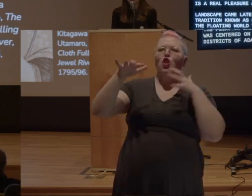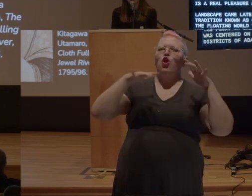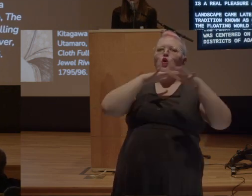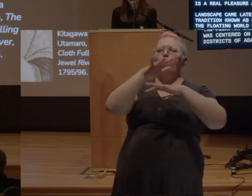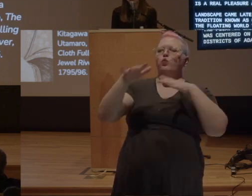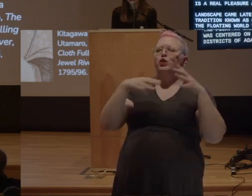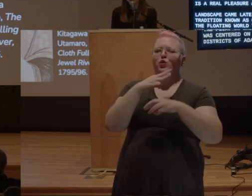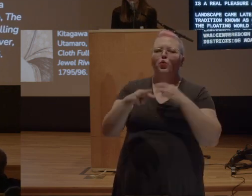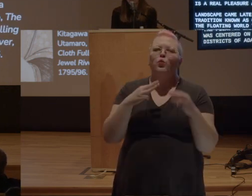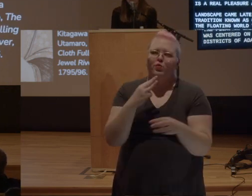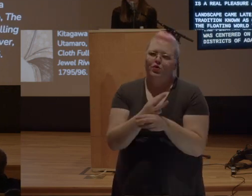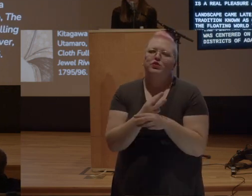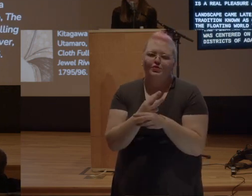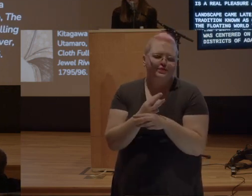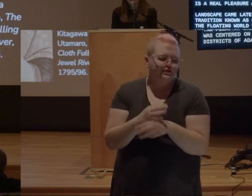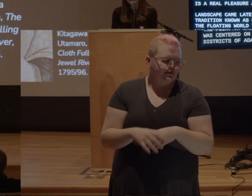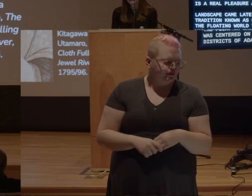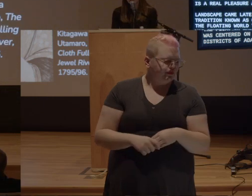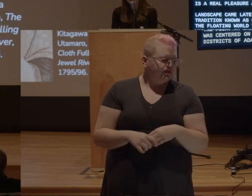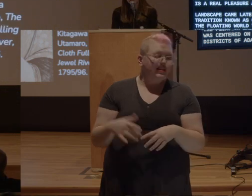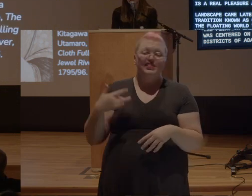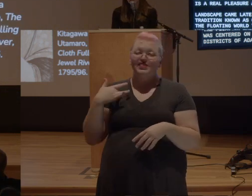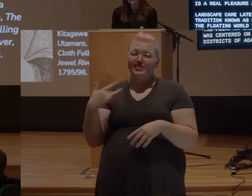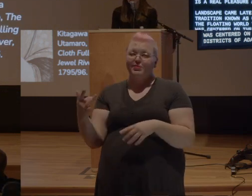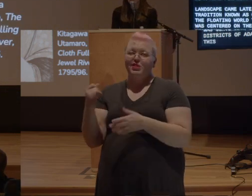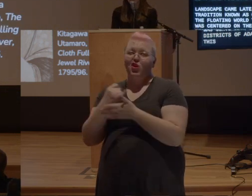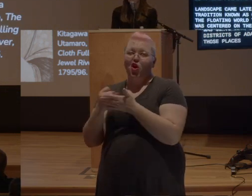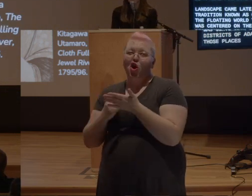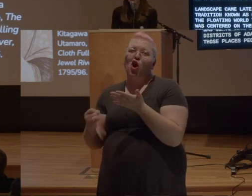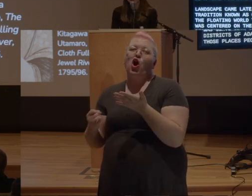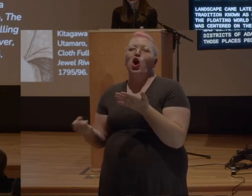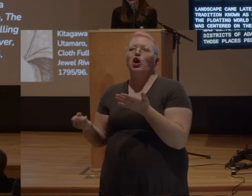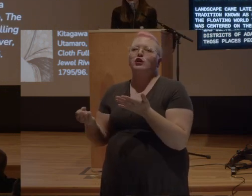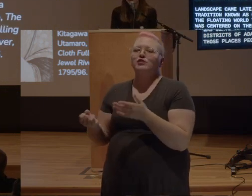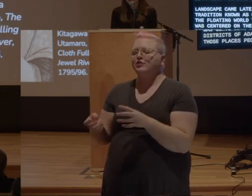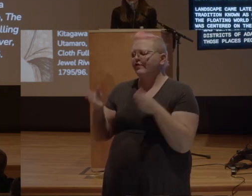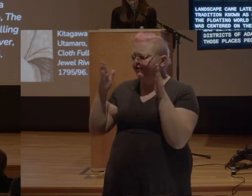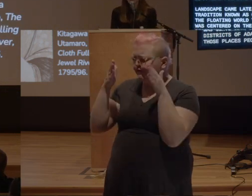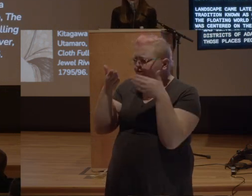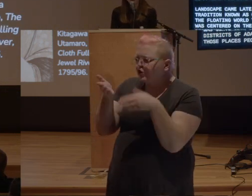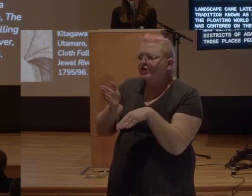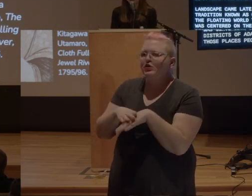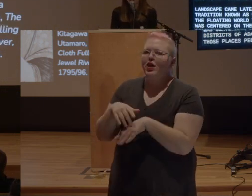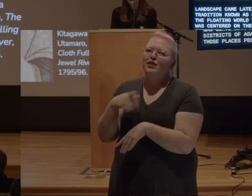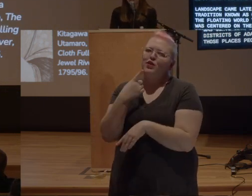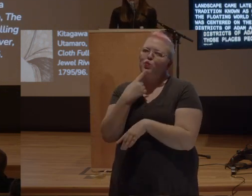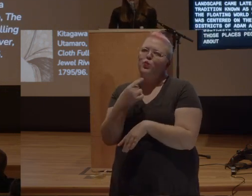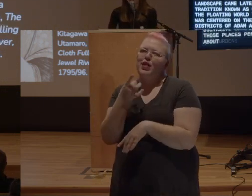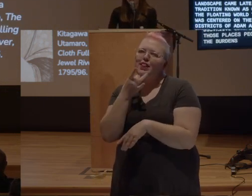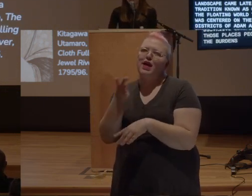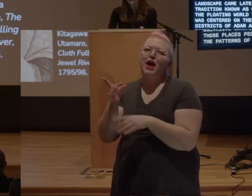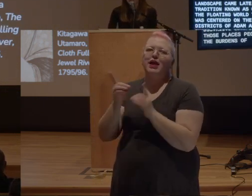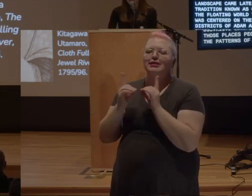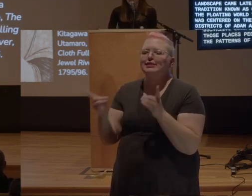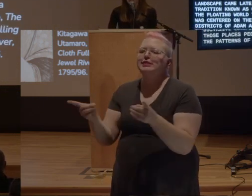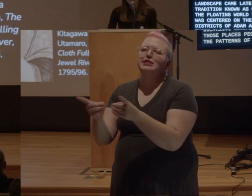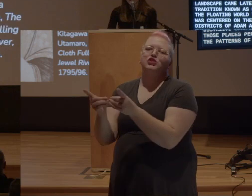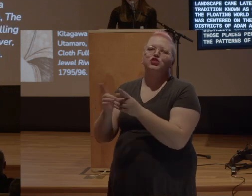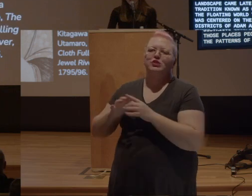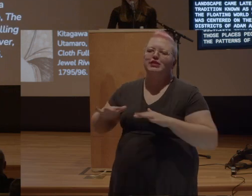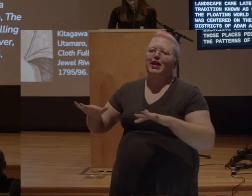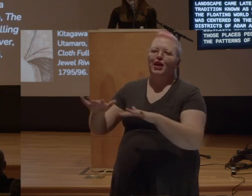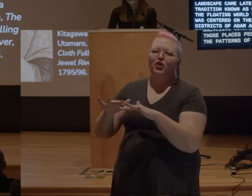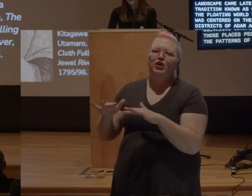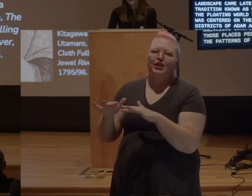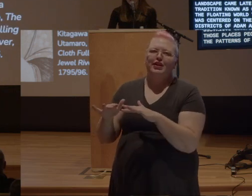cities. And in these places, people would let loose and escape the burdens of daily life. And